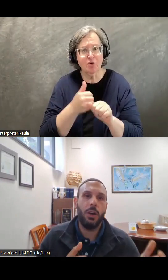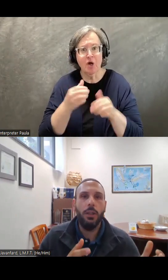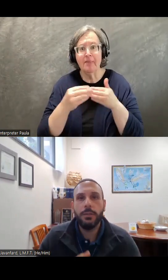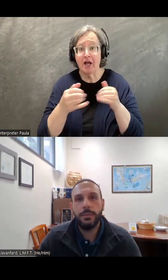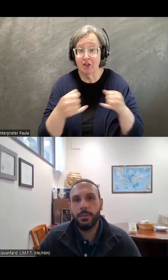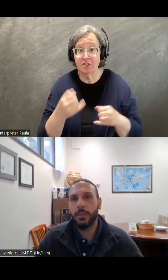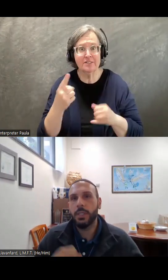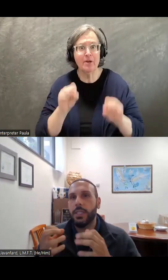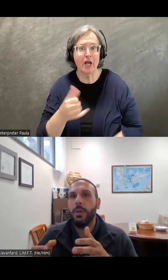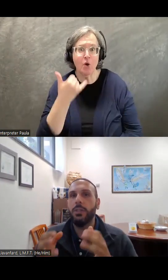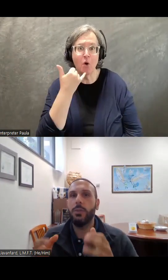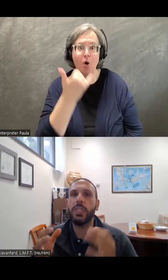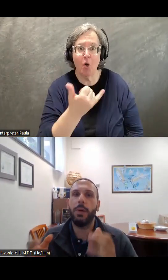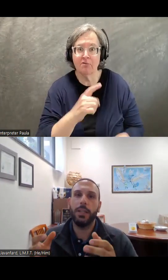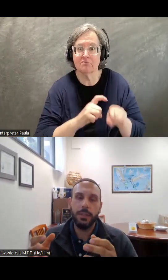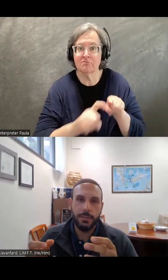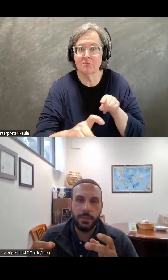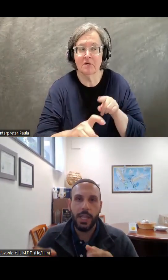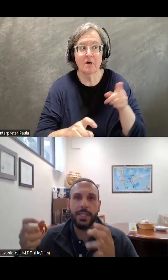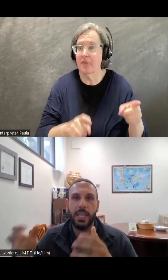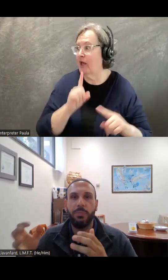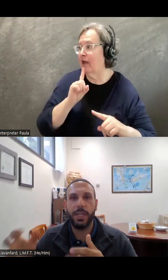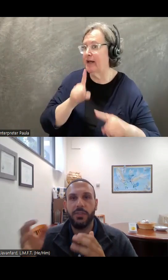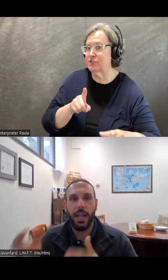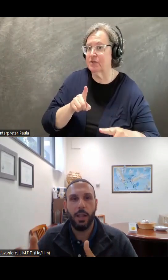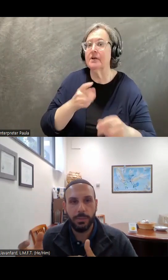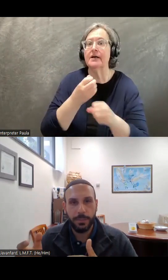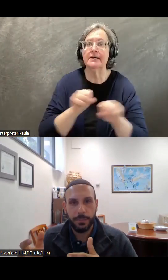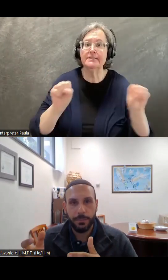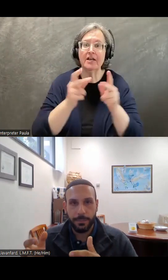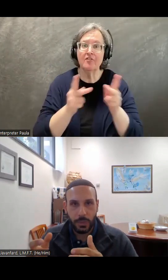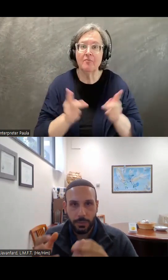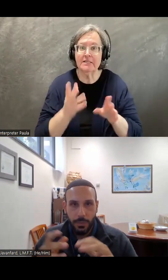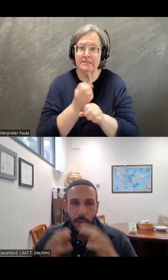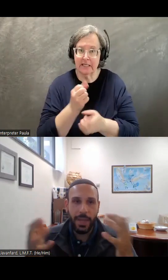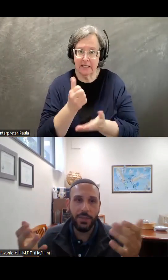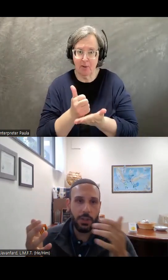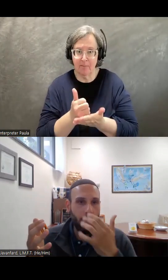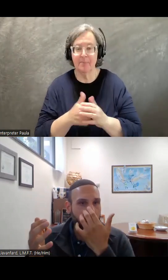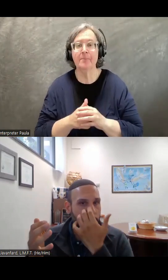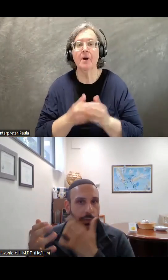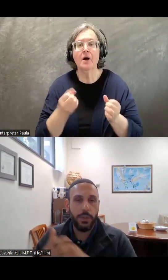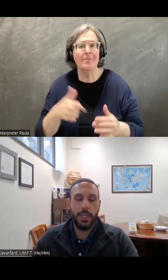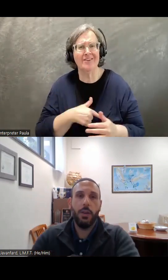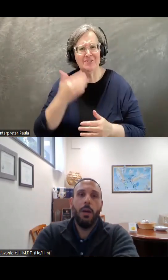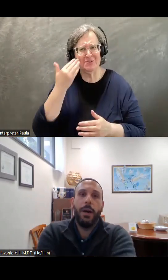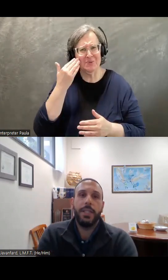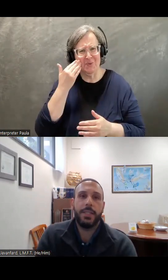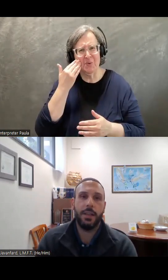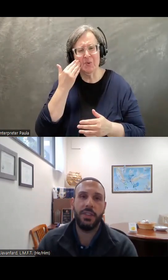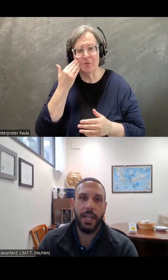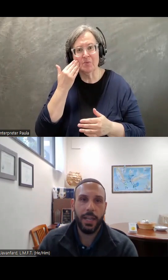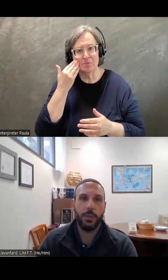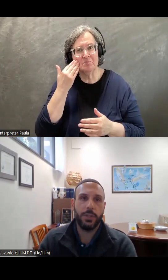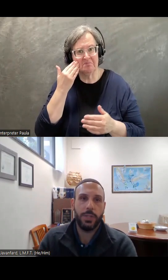someone to call, someone who would respond, and a safe place for help. Many of us are aware of the